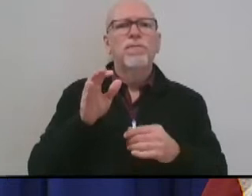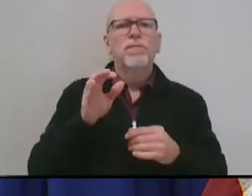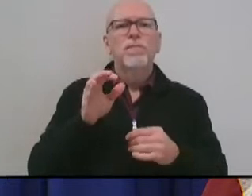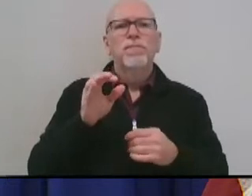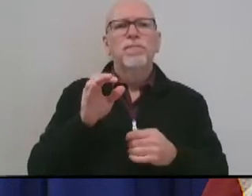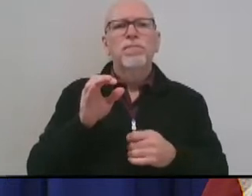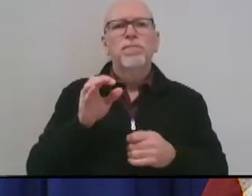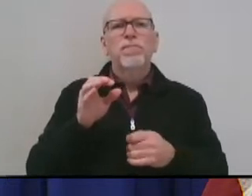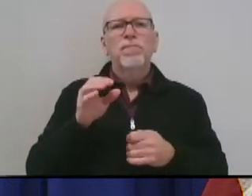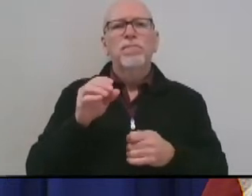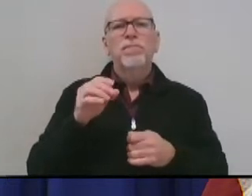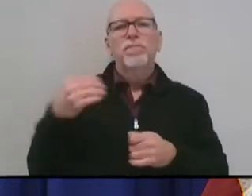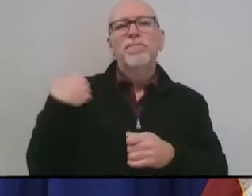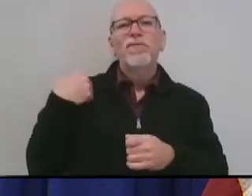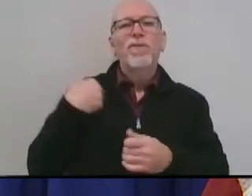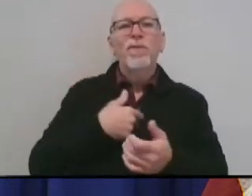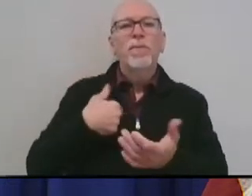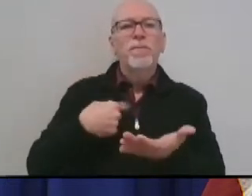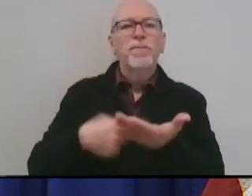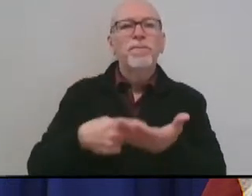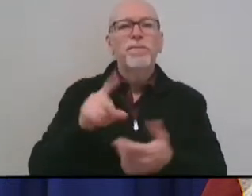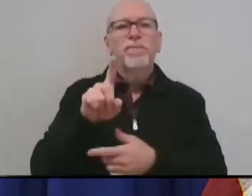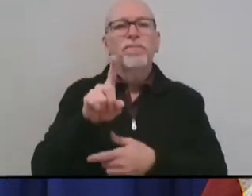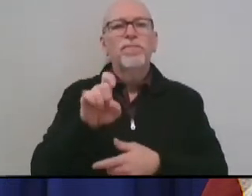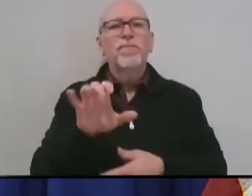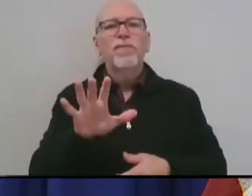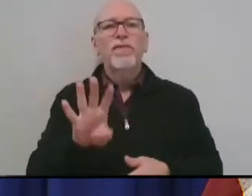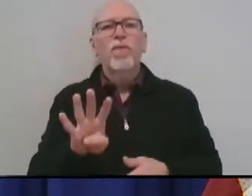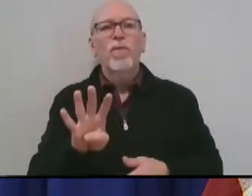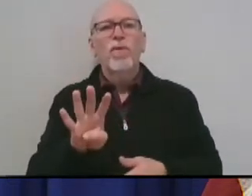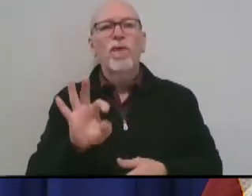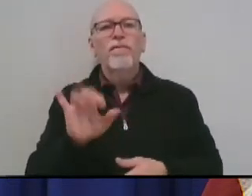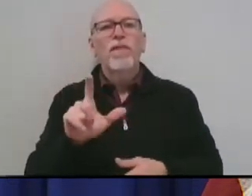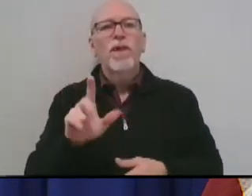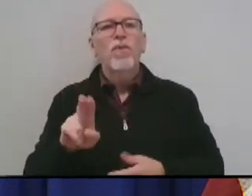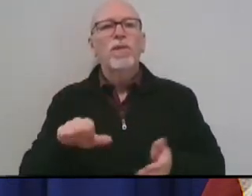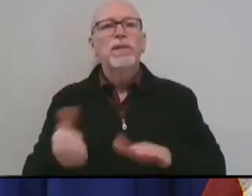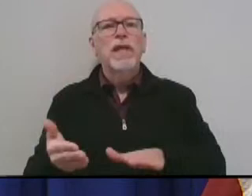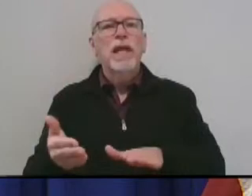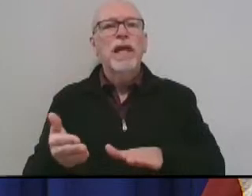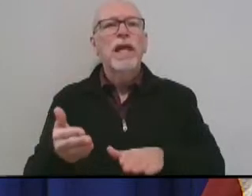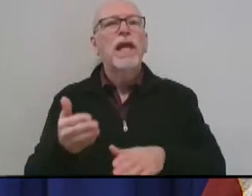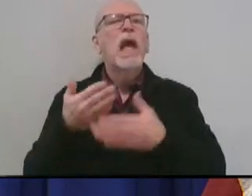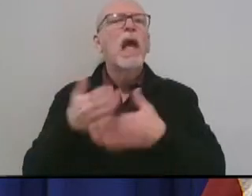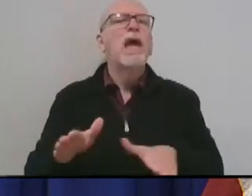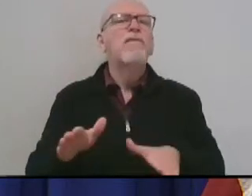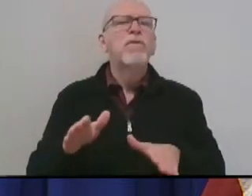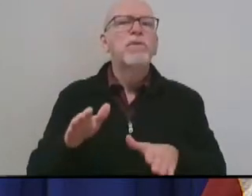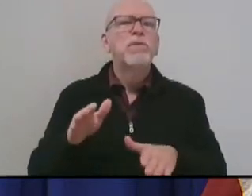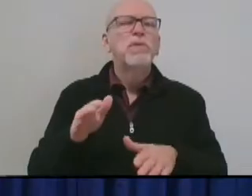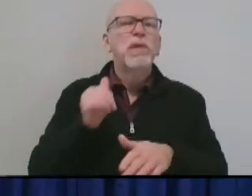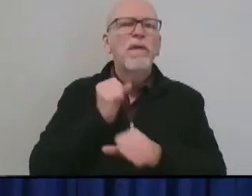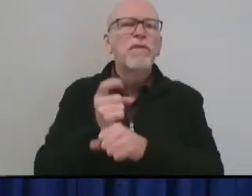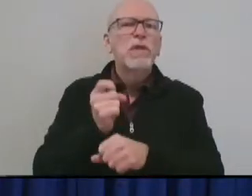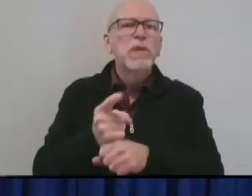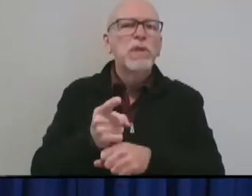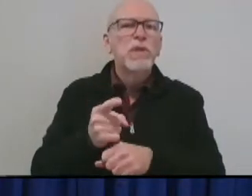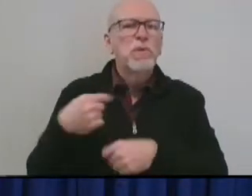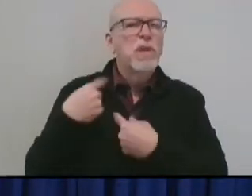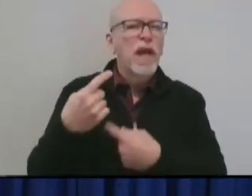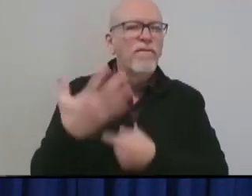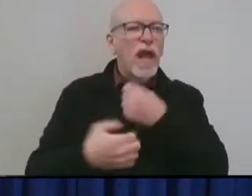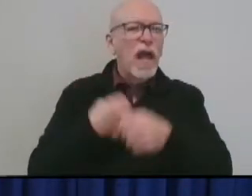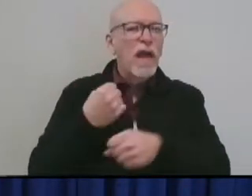We talked before about 154 flu deaths on average for the last 5 years.